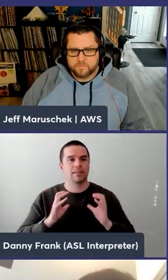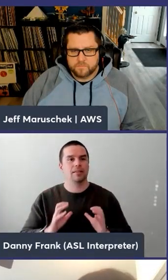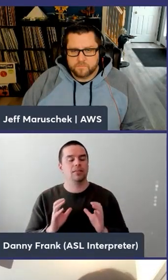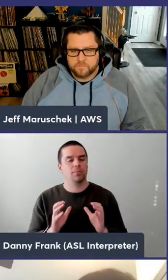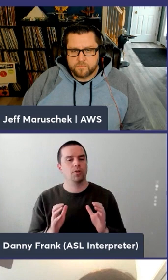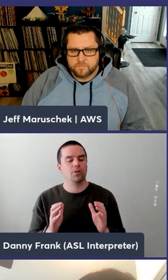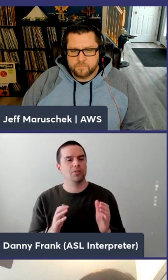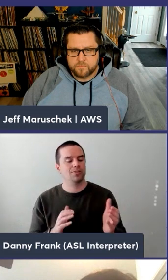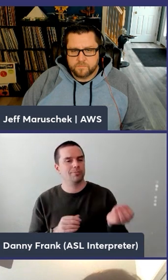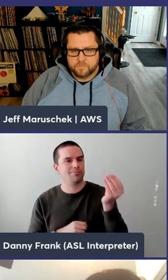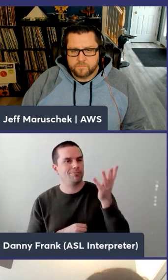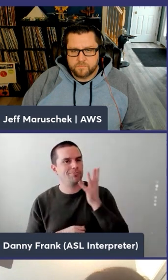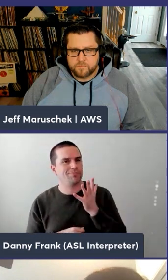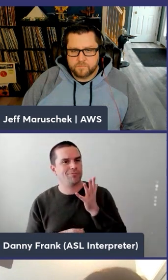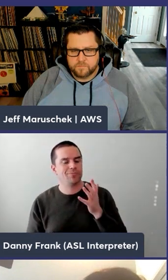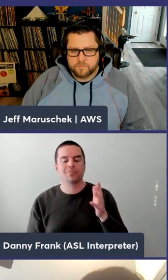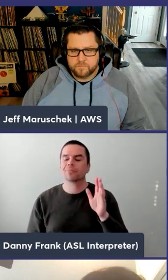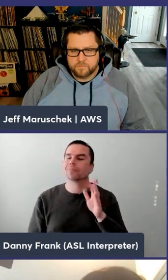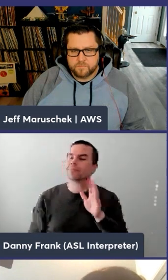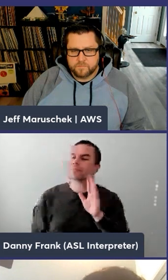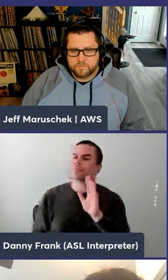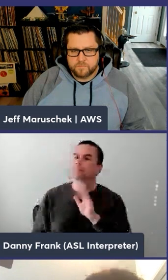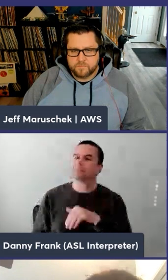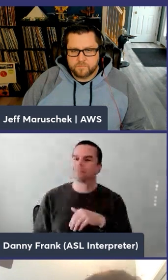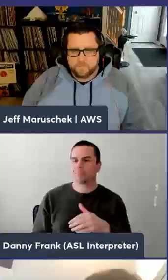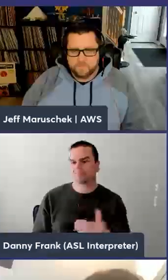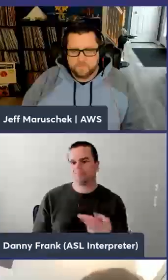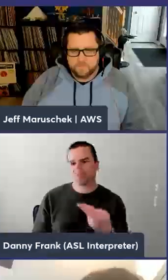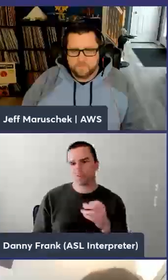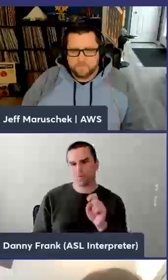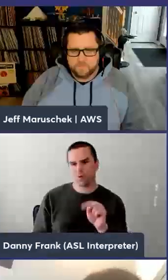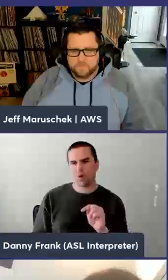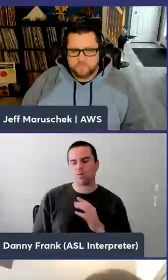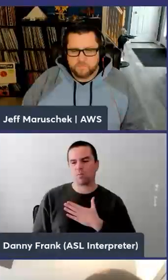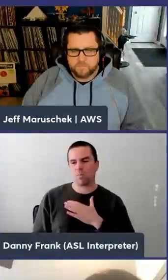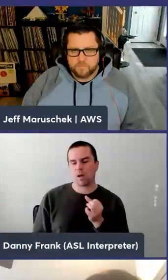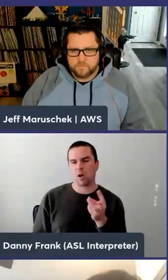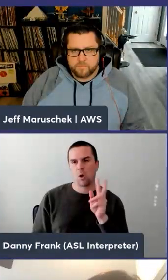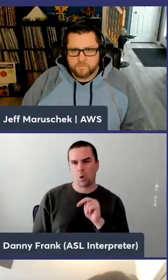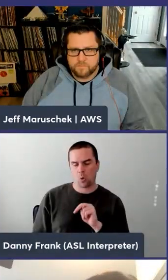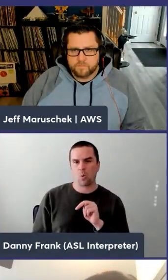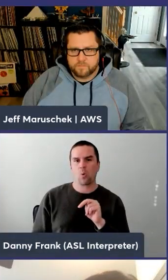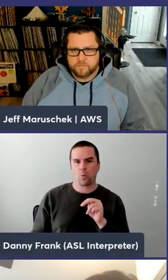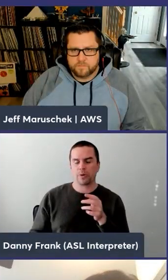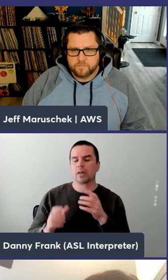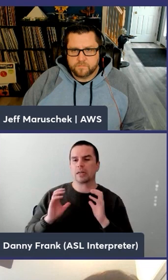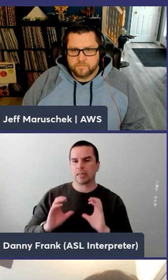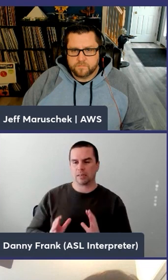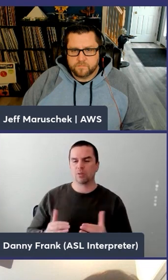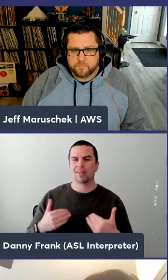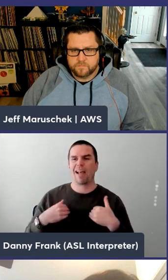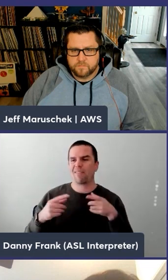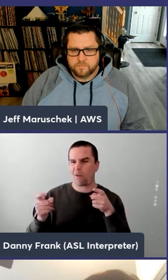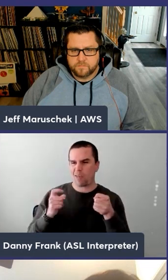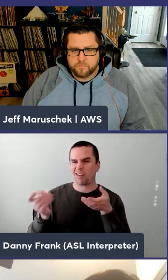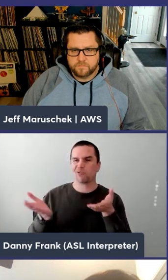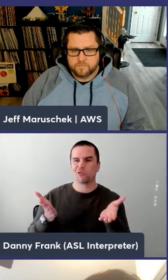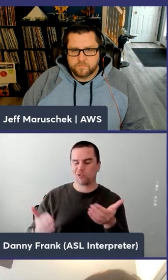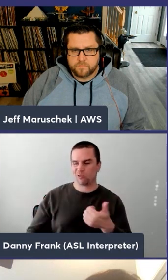hey, they host their own customers, right? They're running a managed service themselves. So they want to